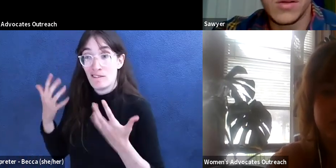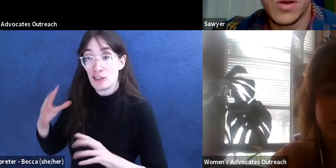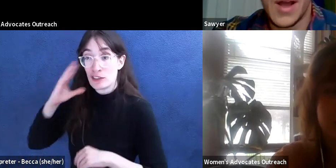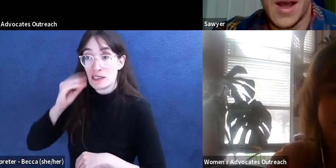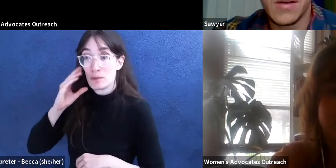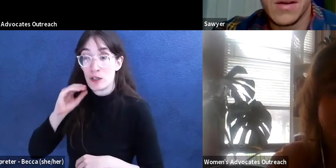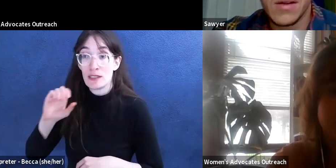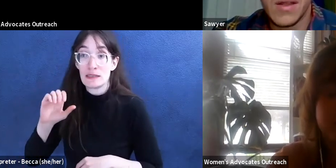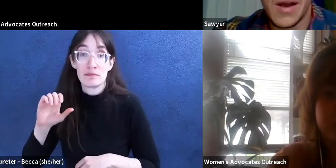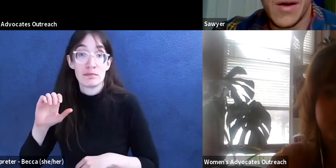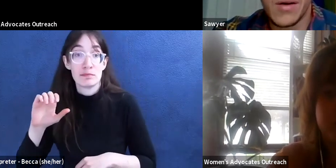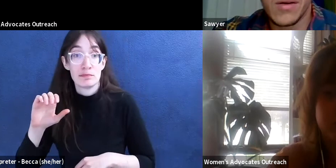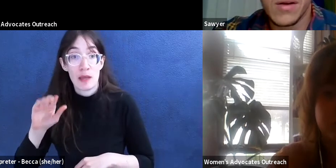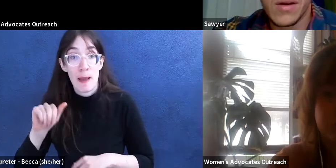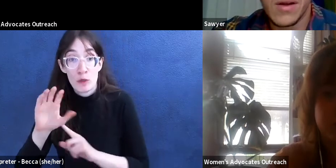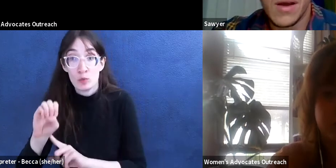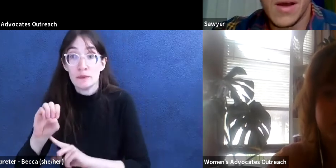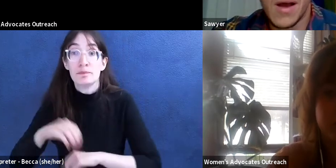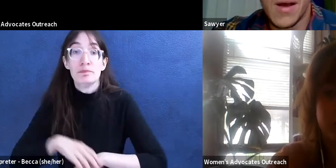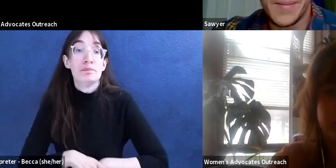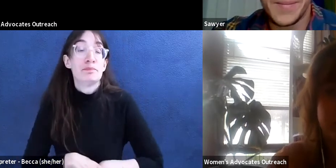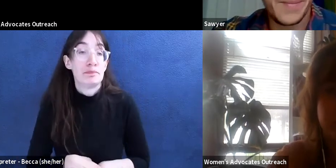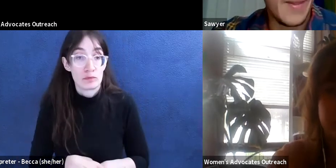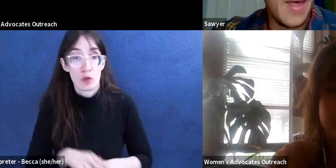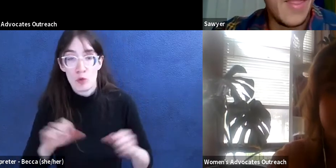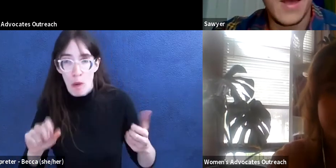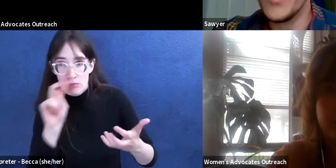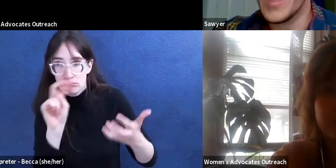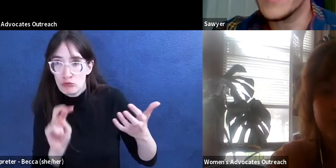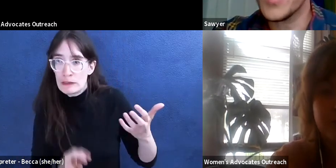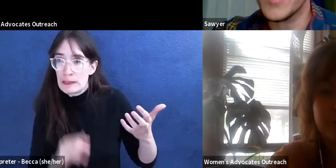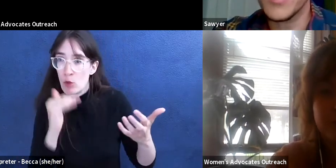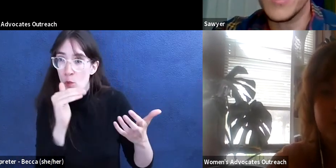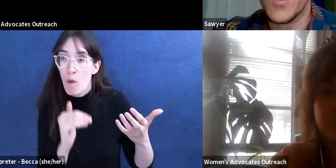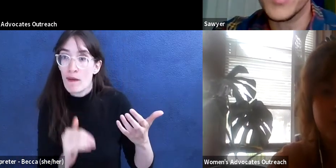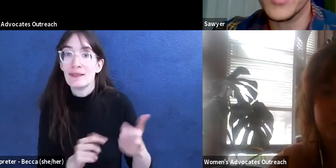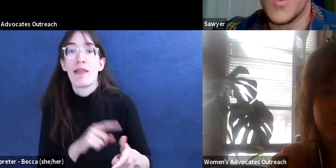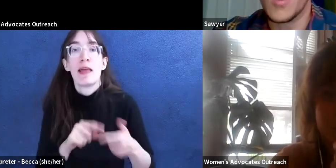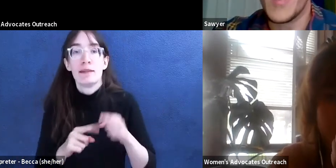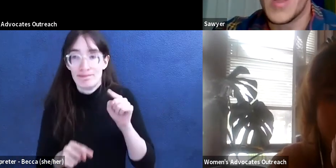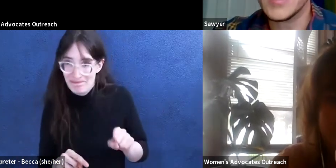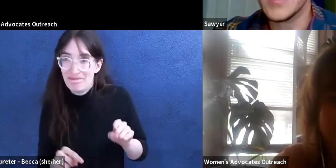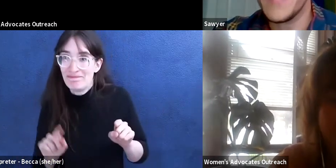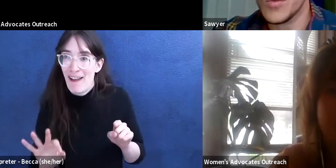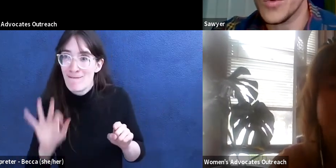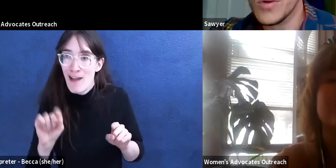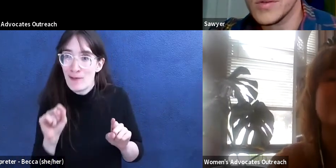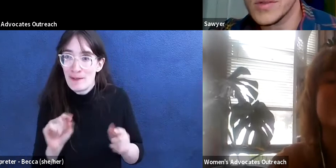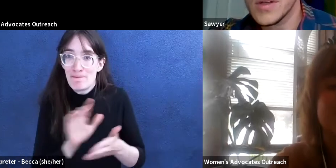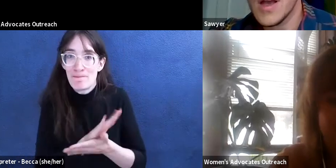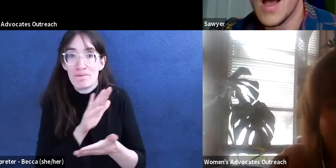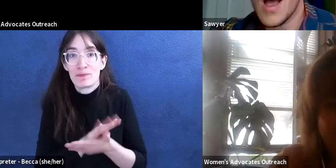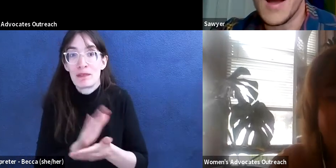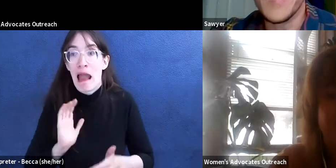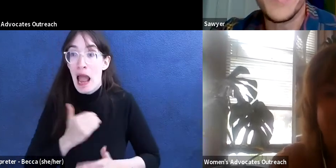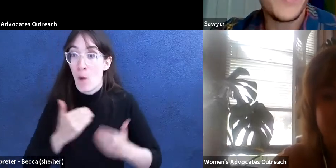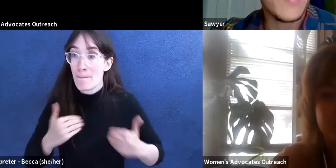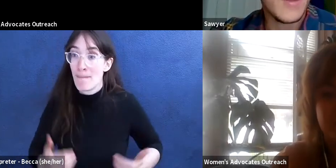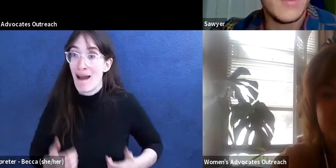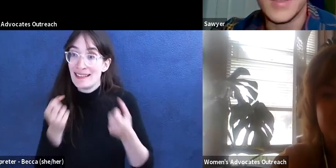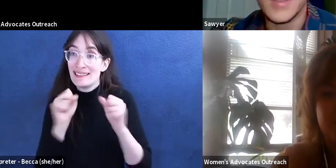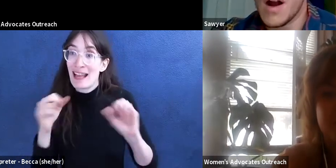voice and your face calm, affirming the question, that kind of stuff. Resources for